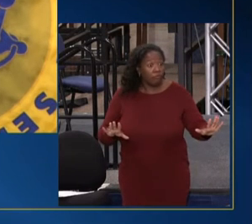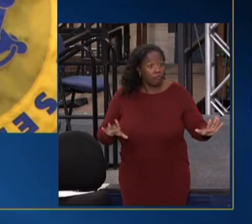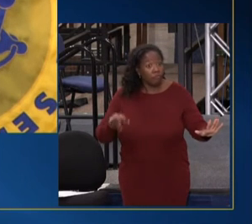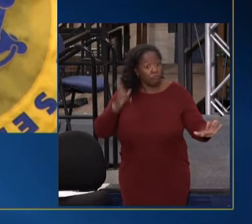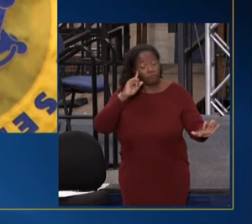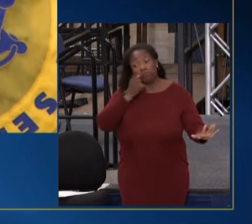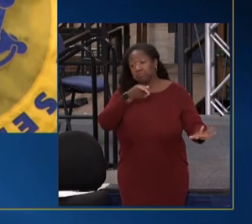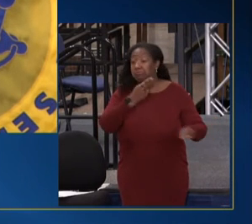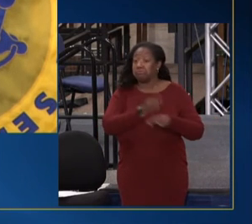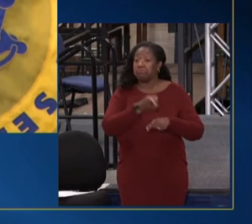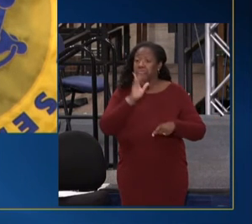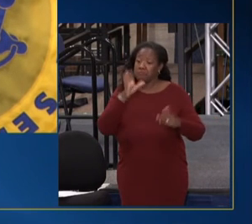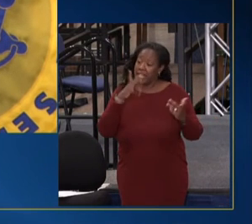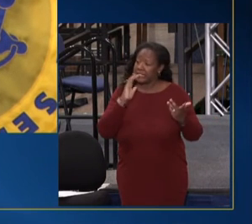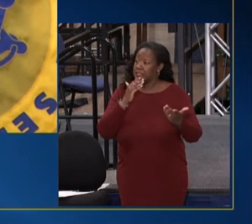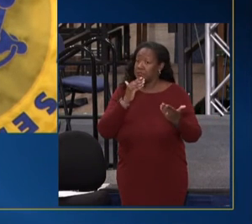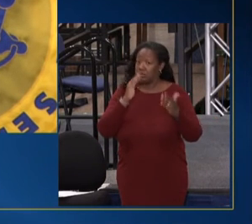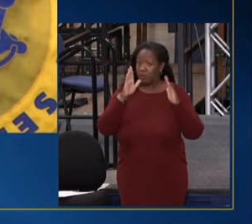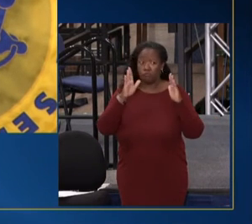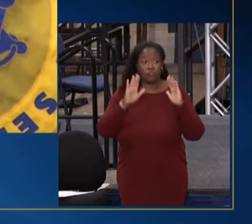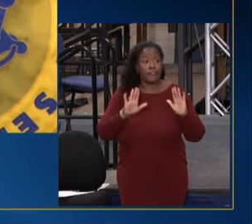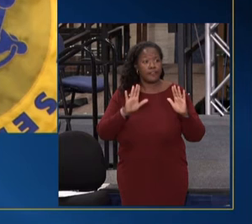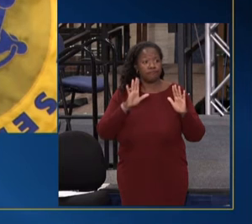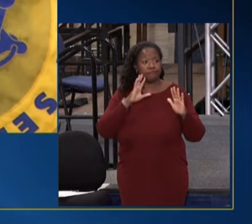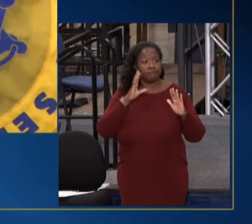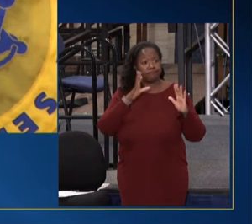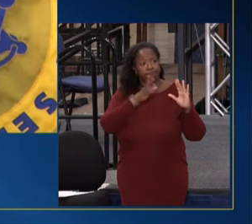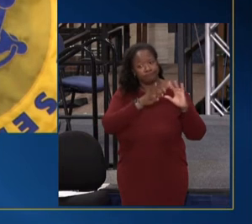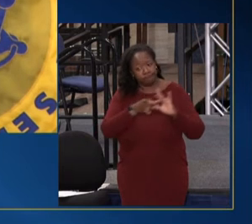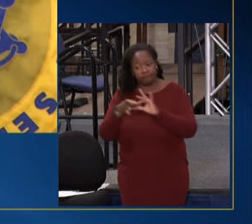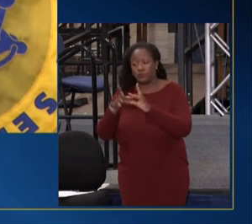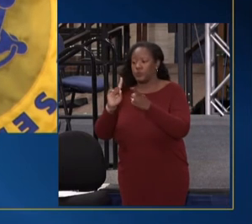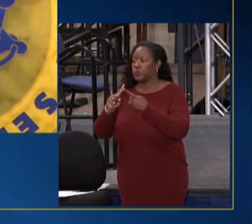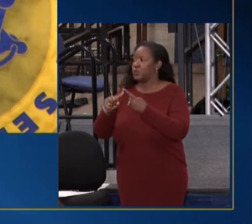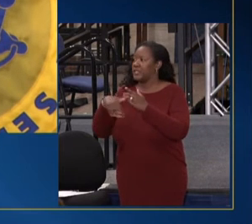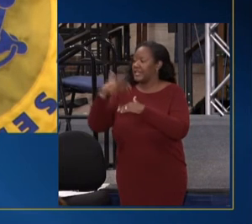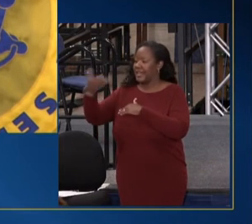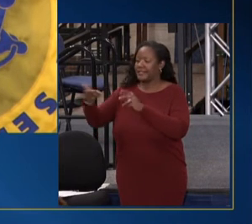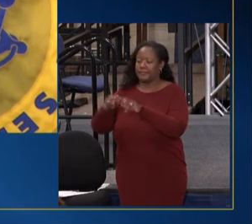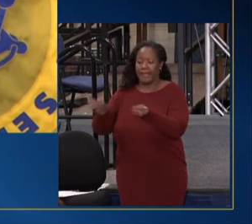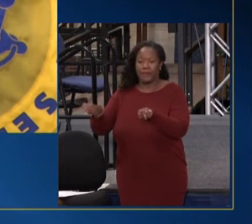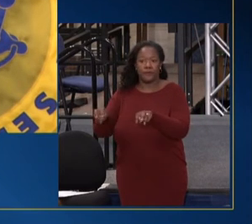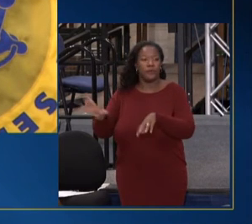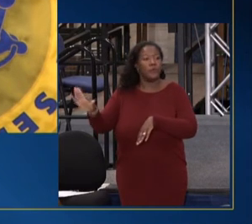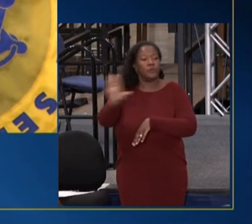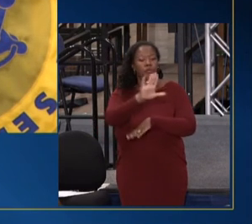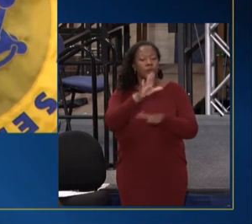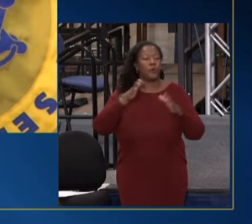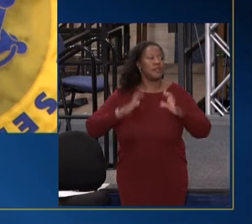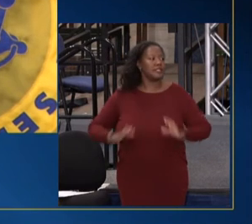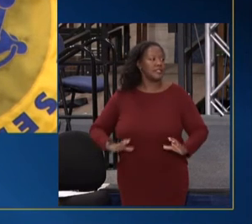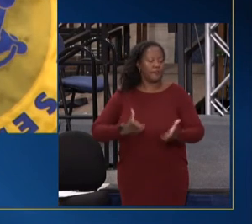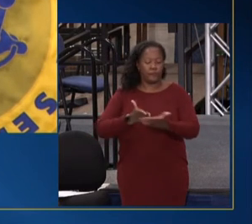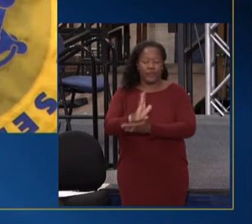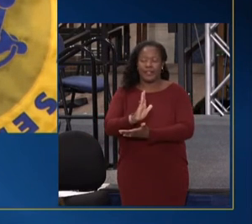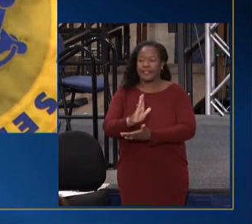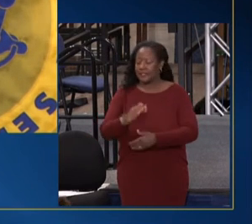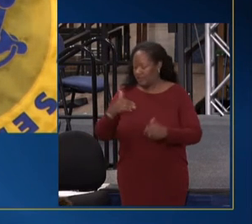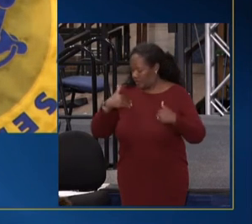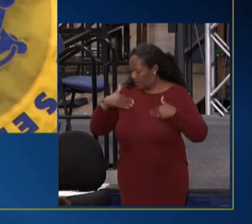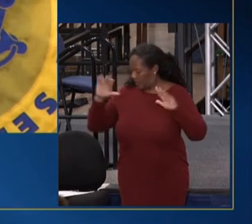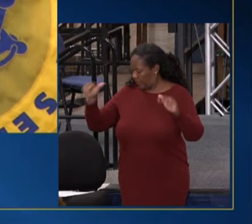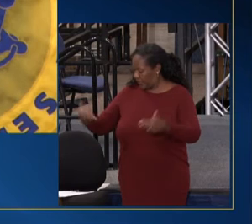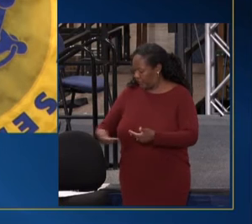fitting lead up into our next panel, which is your civil rights. I have the honor of introducing